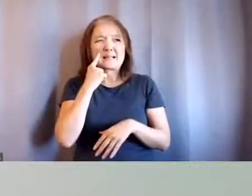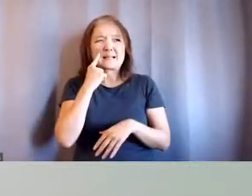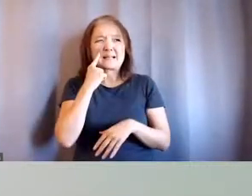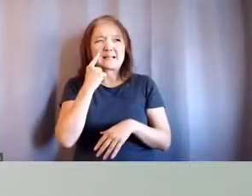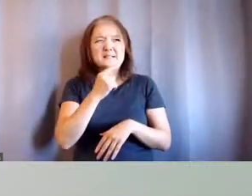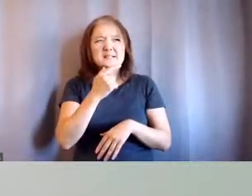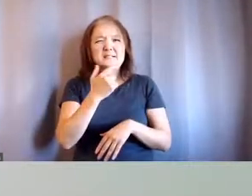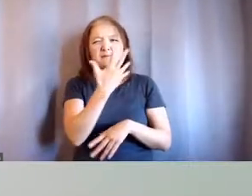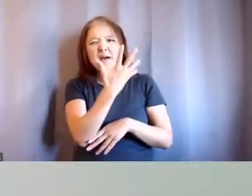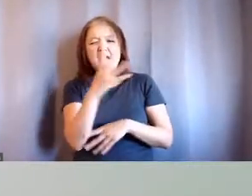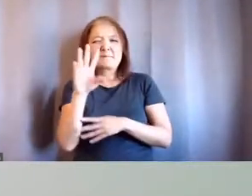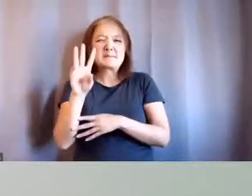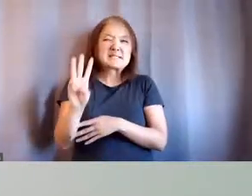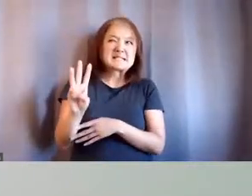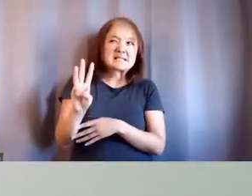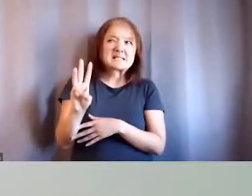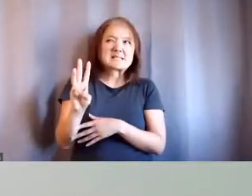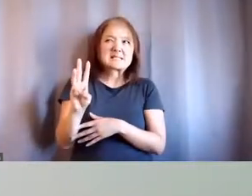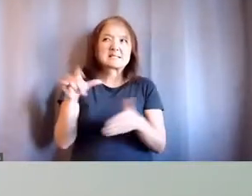to schools.